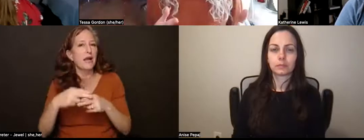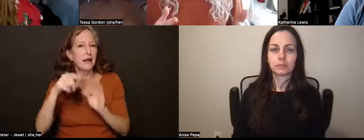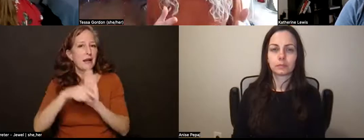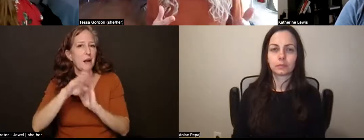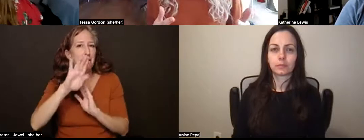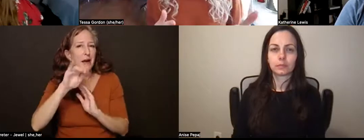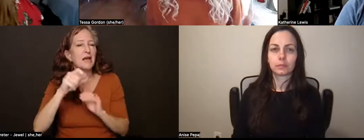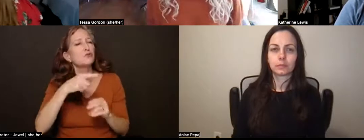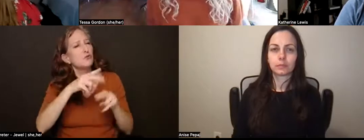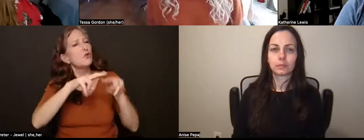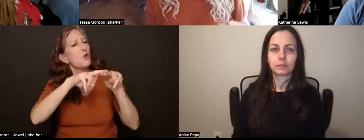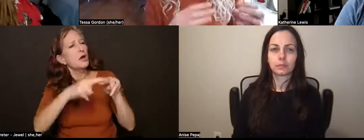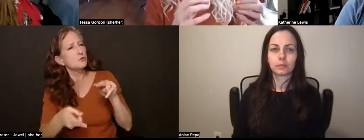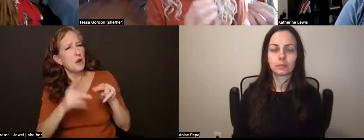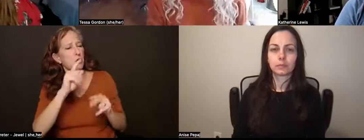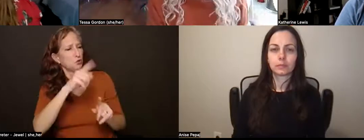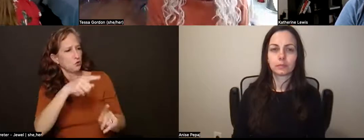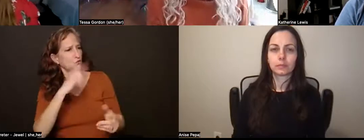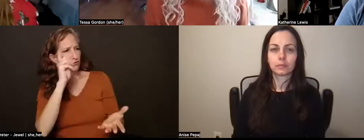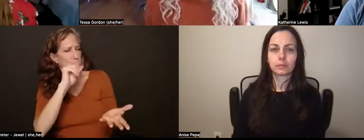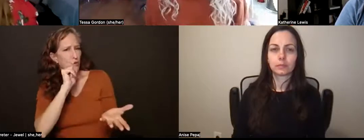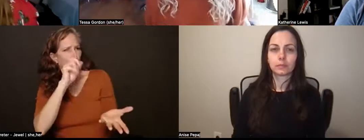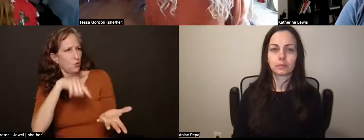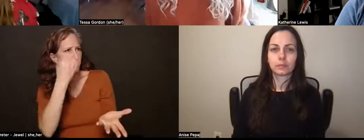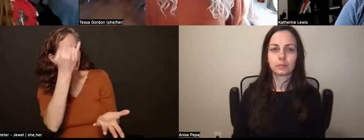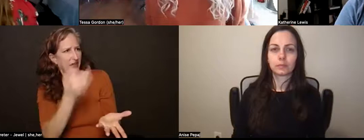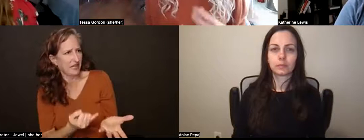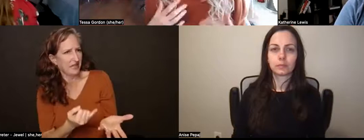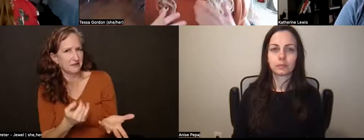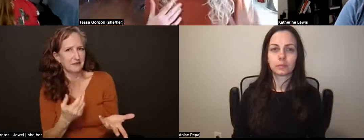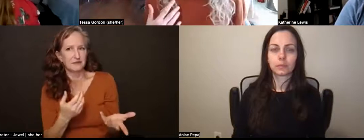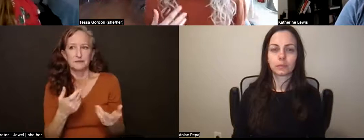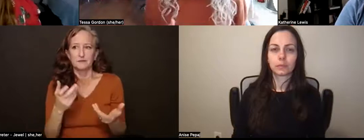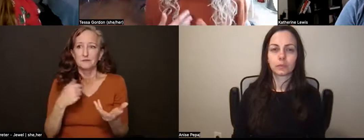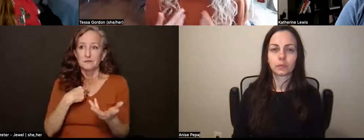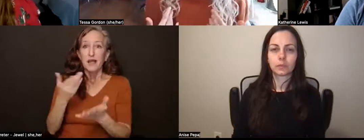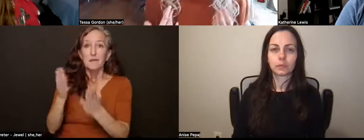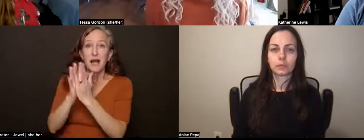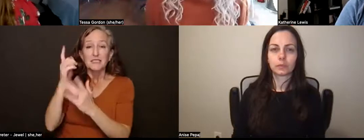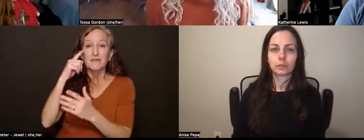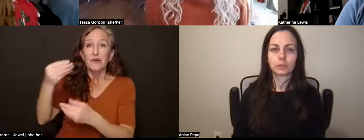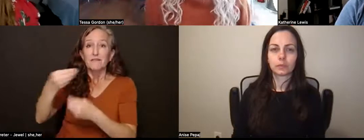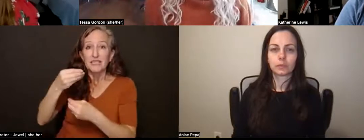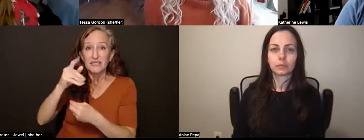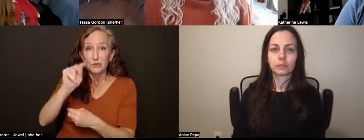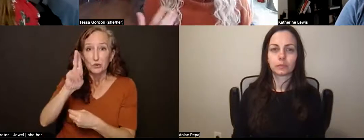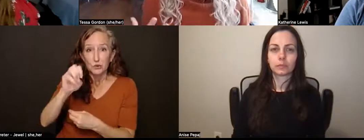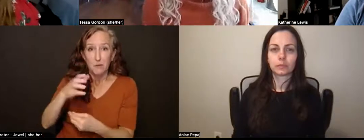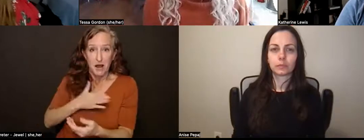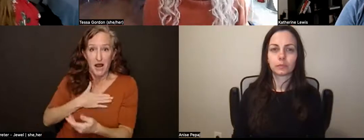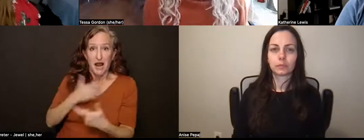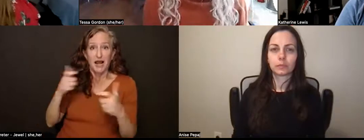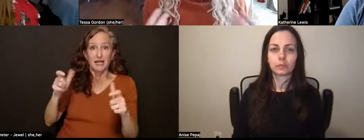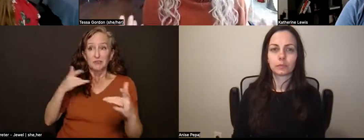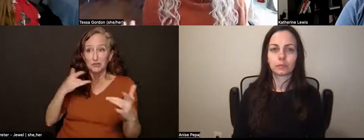loss, but well, you don't look incredibly thin. So I'm asking for feeding tubes because I'm concerned about, it